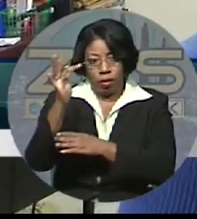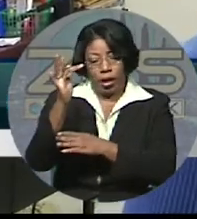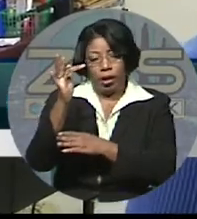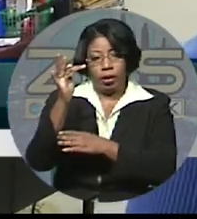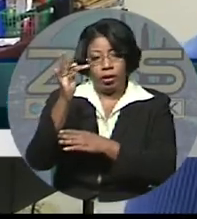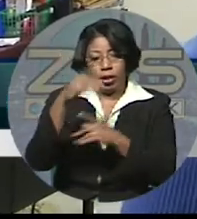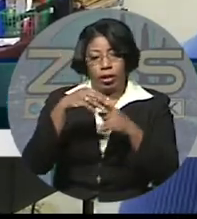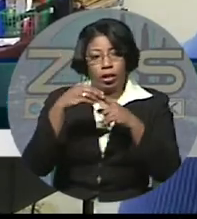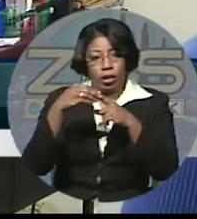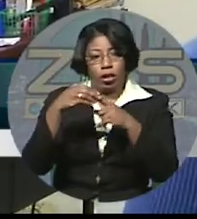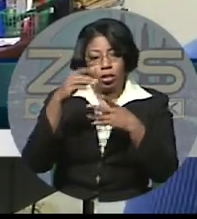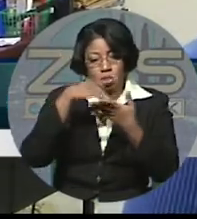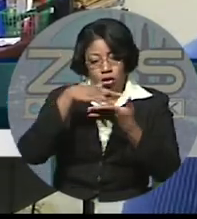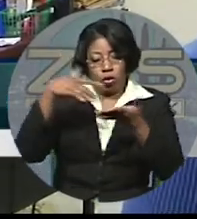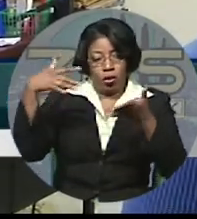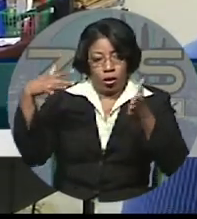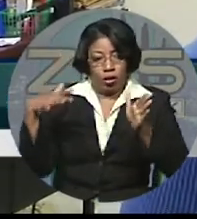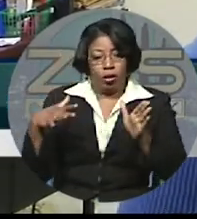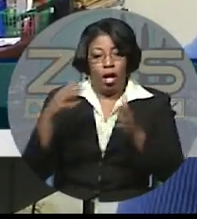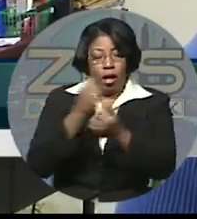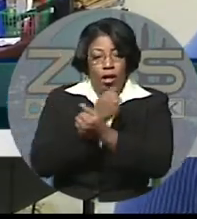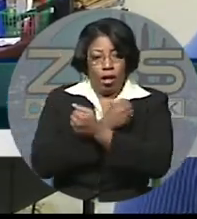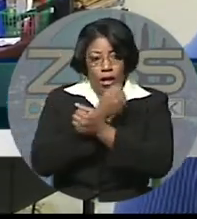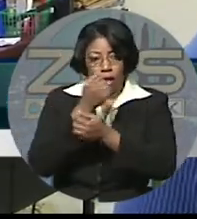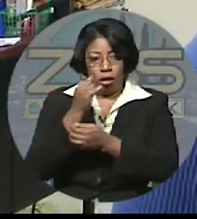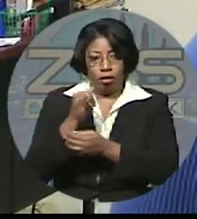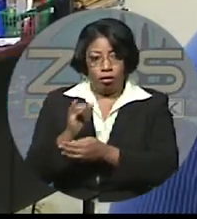exceptional student. Loving is the most